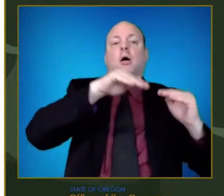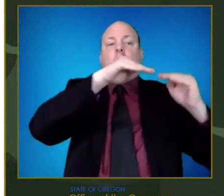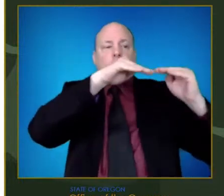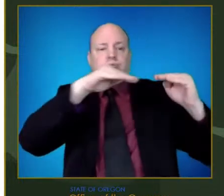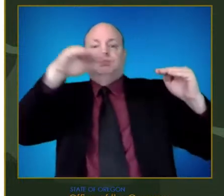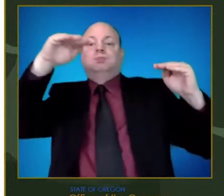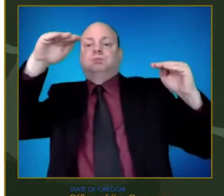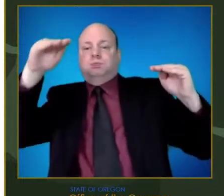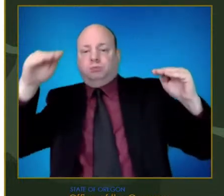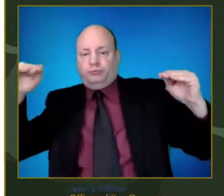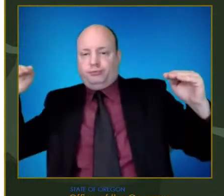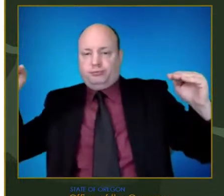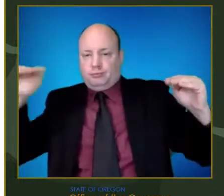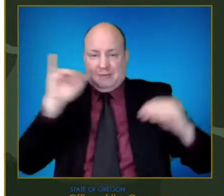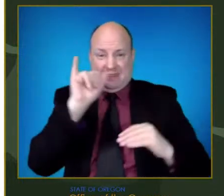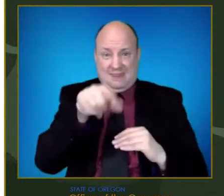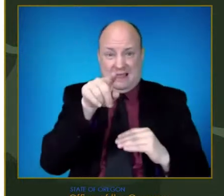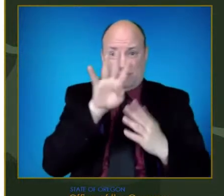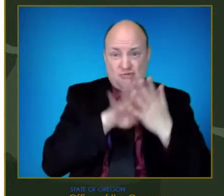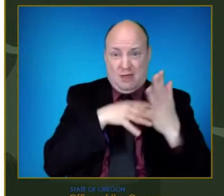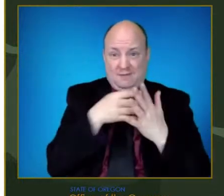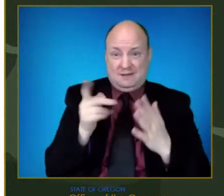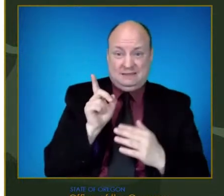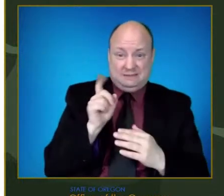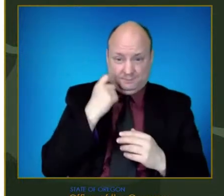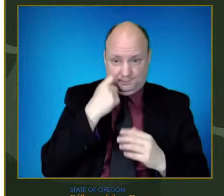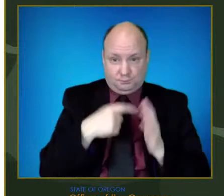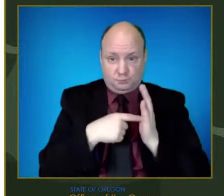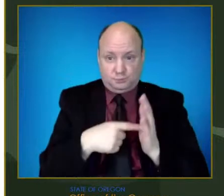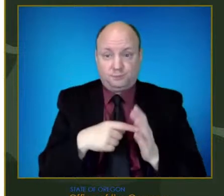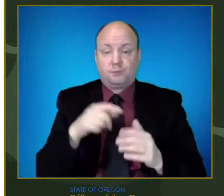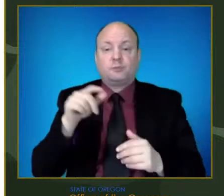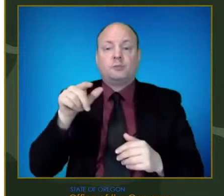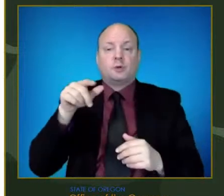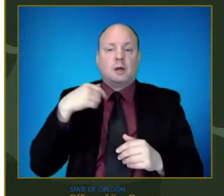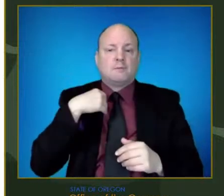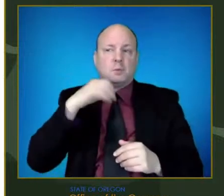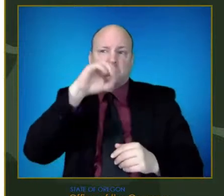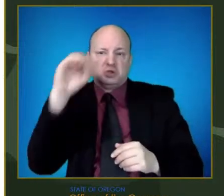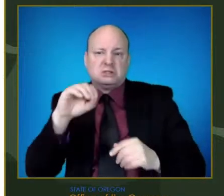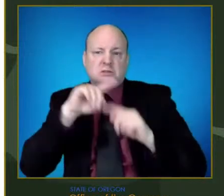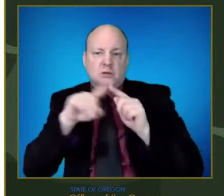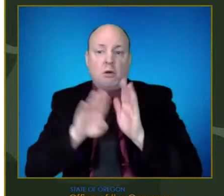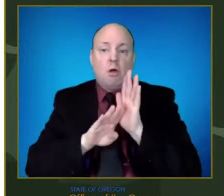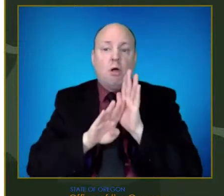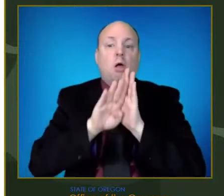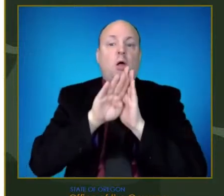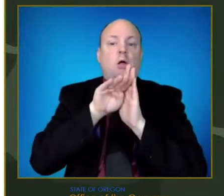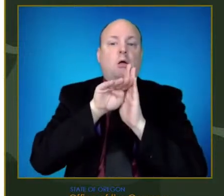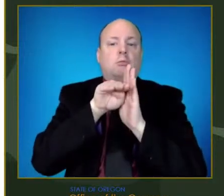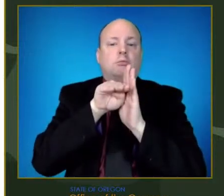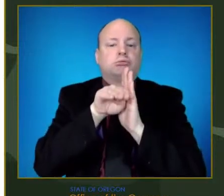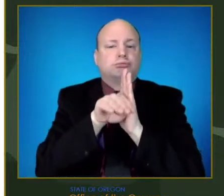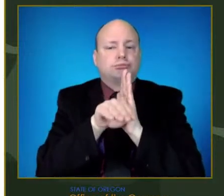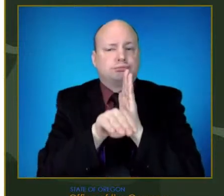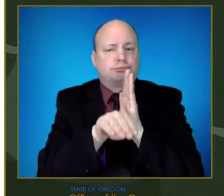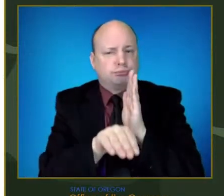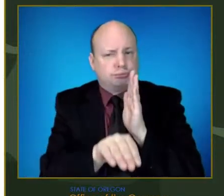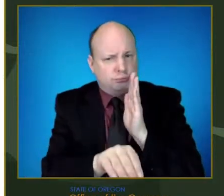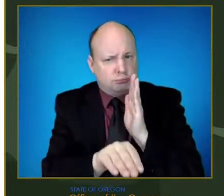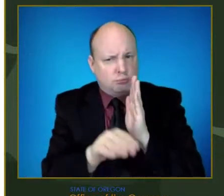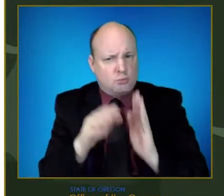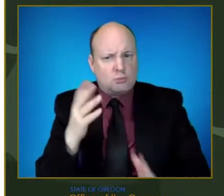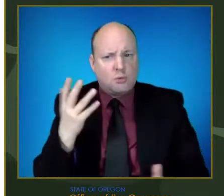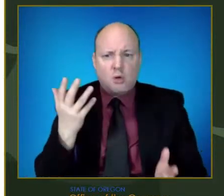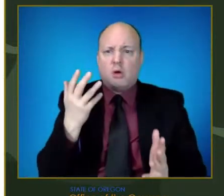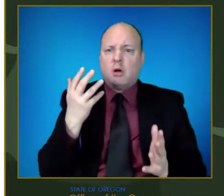by early April. Then senior vaccinations slowed, not because older adults couldn't find appointments, not because Oregon vaccination sites